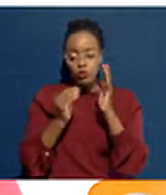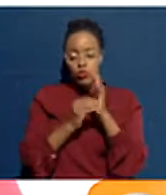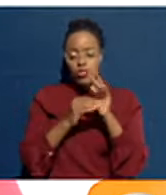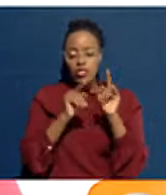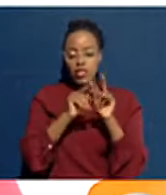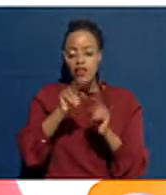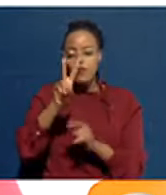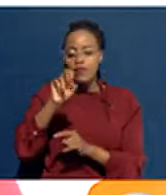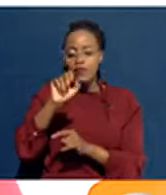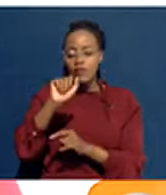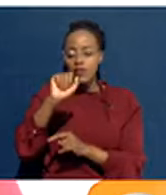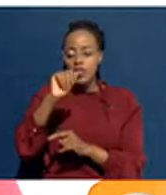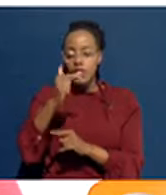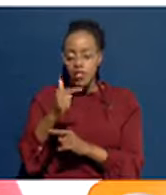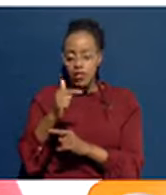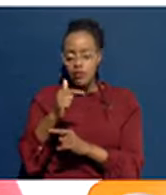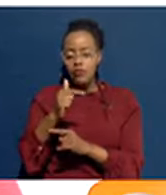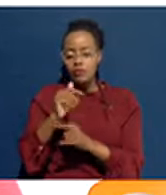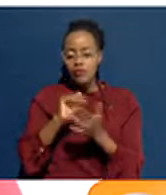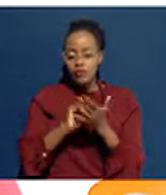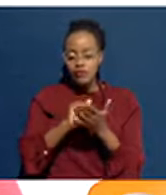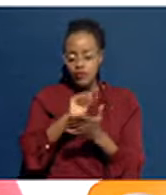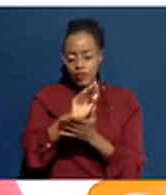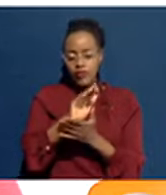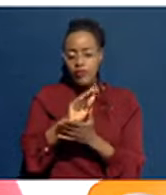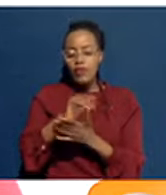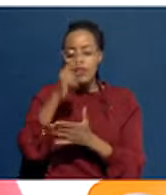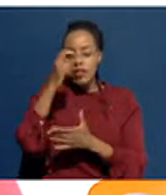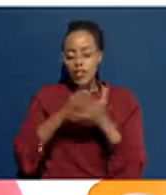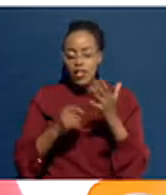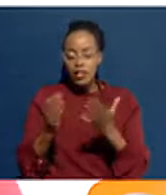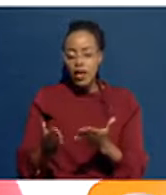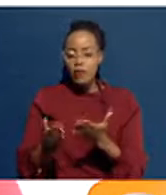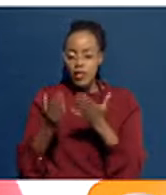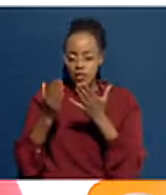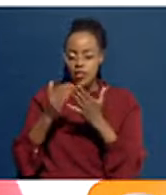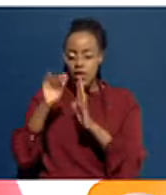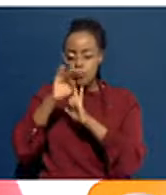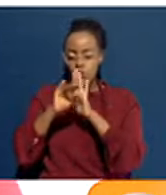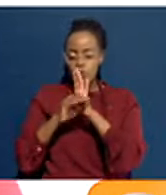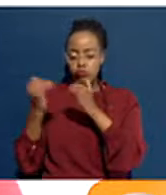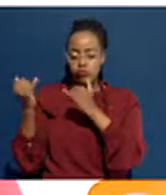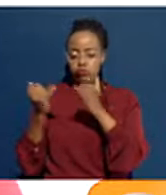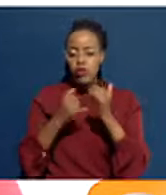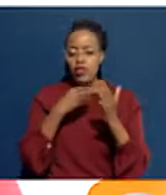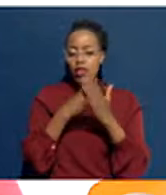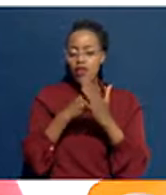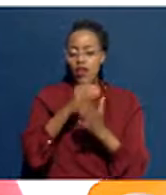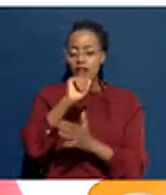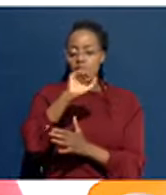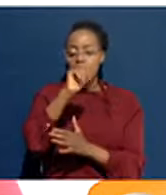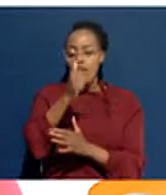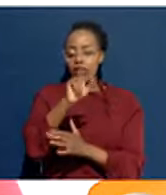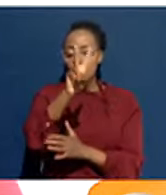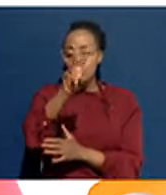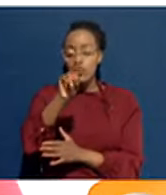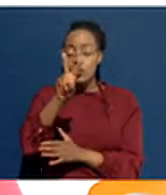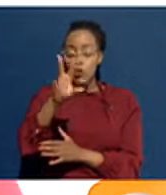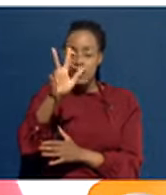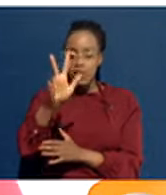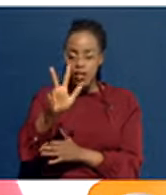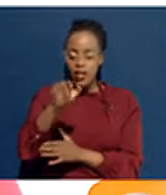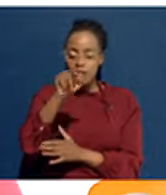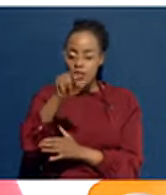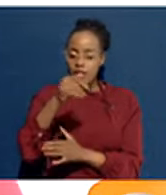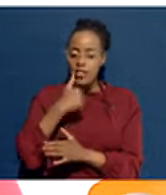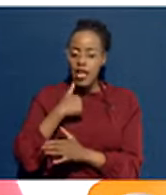filings. The Tax Amnesty Program, introduced through the Finance Act 2023, is